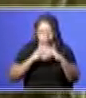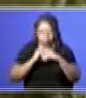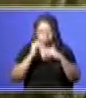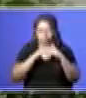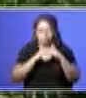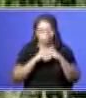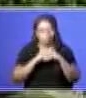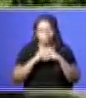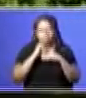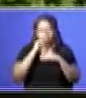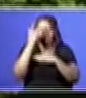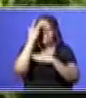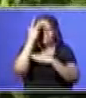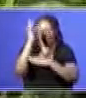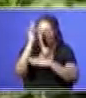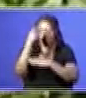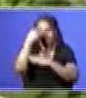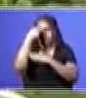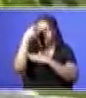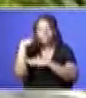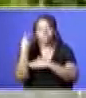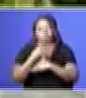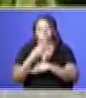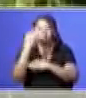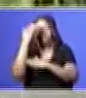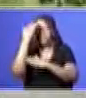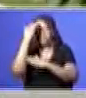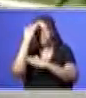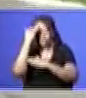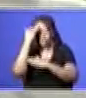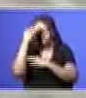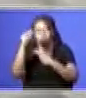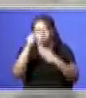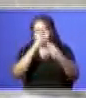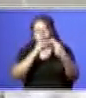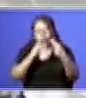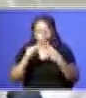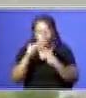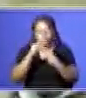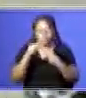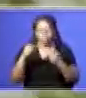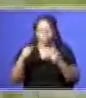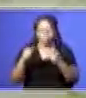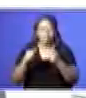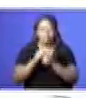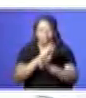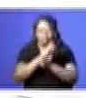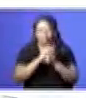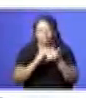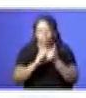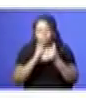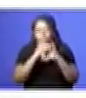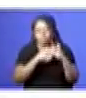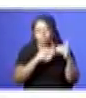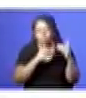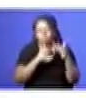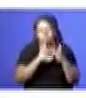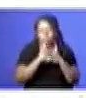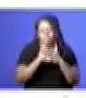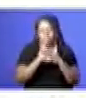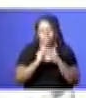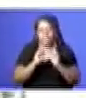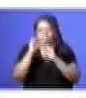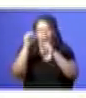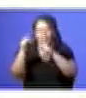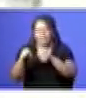any sense because we know that they're vulnerable to hurricanes and the sea level is rising. So as the sea level